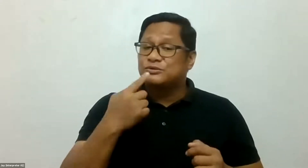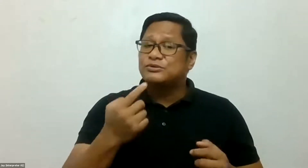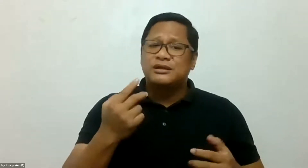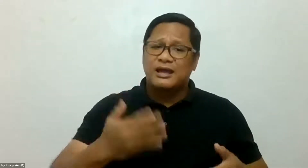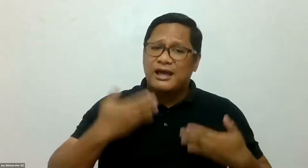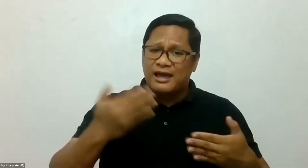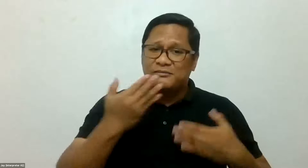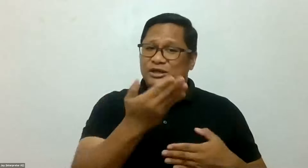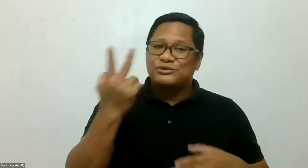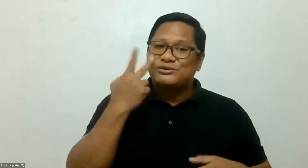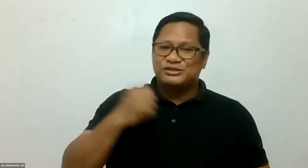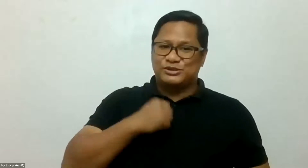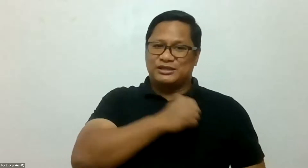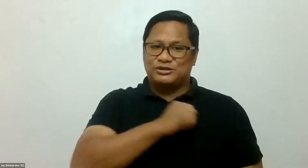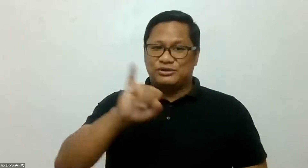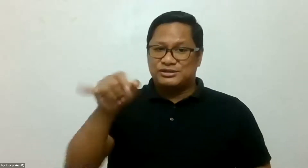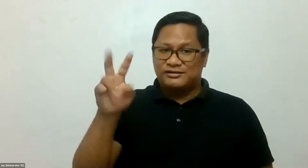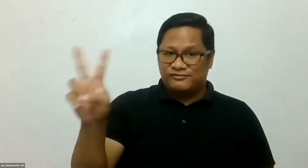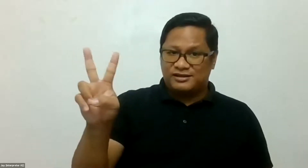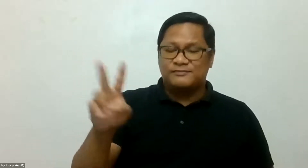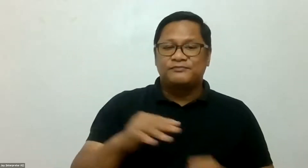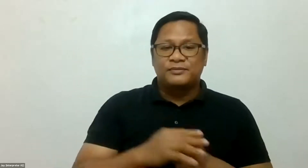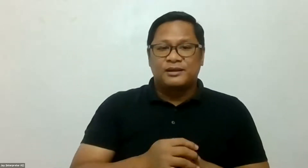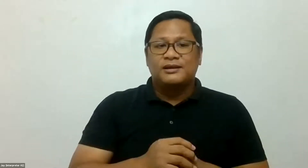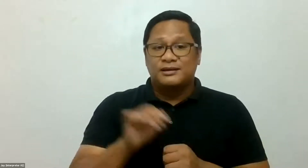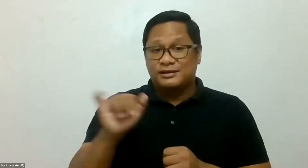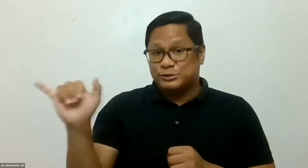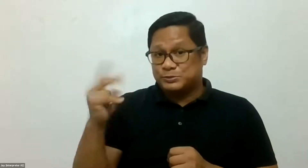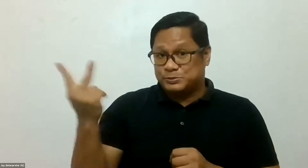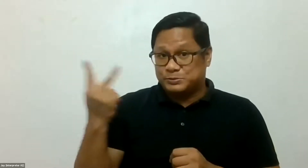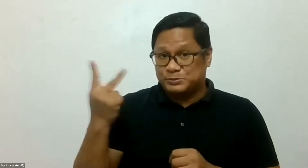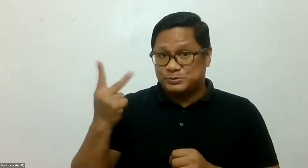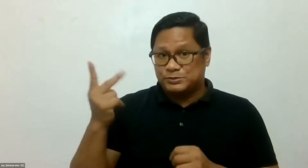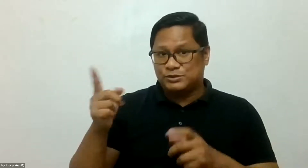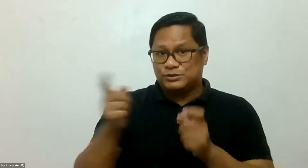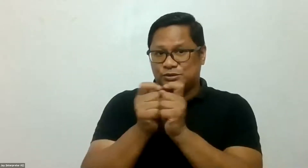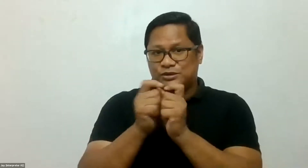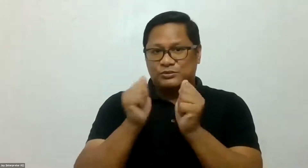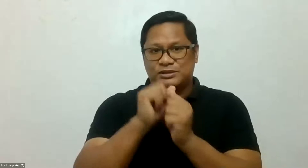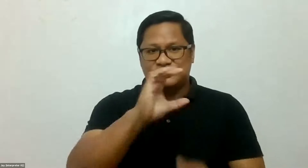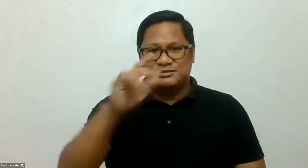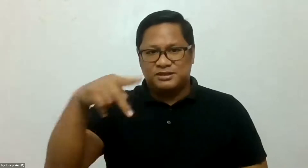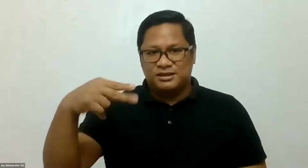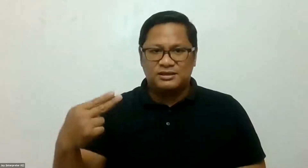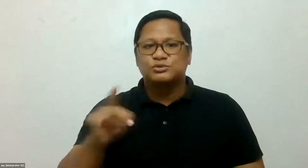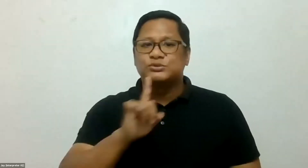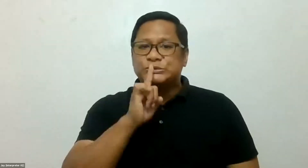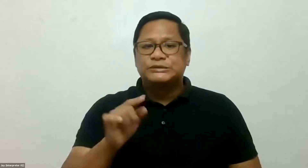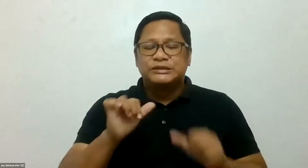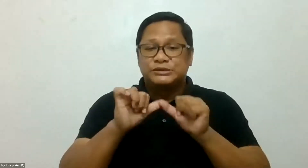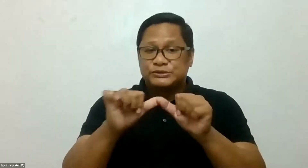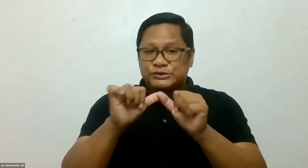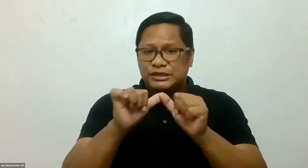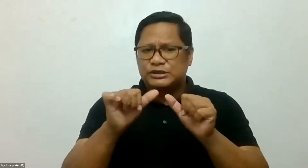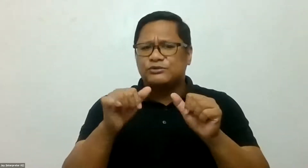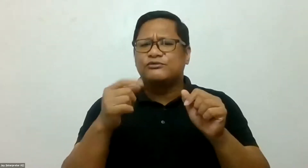Senator JV again. We were together with the CCPH in really pushing these landmark